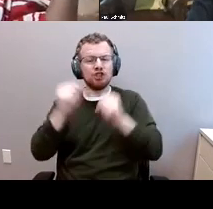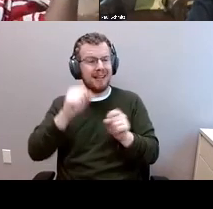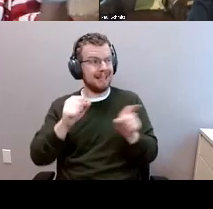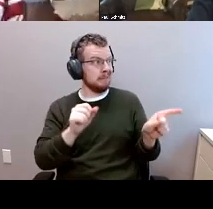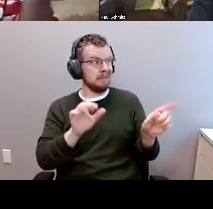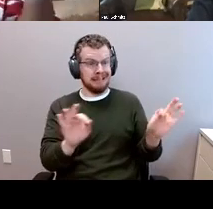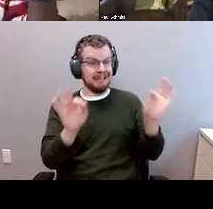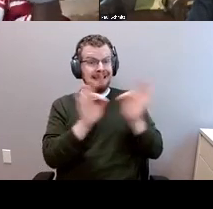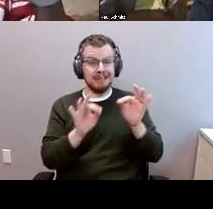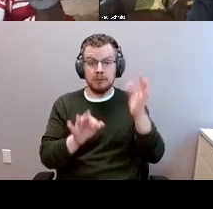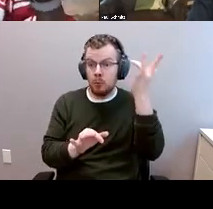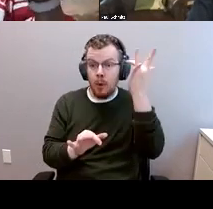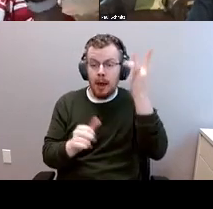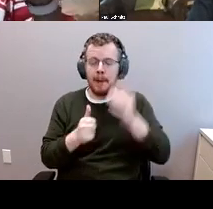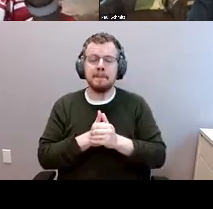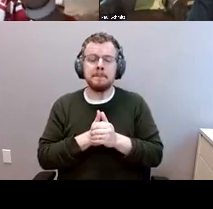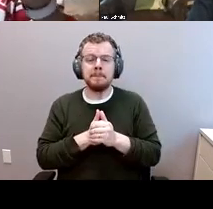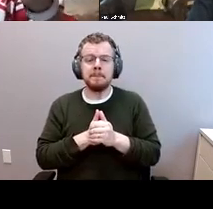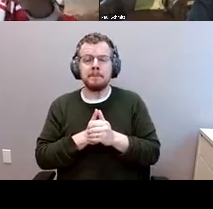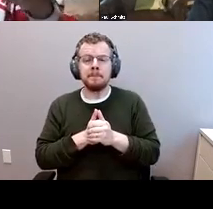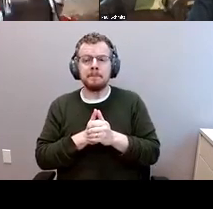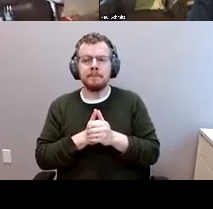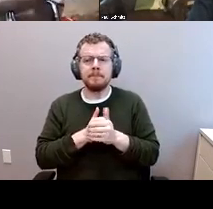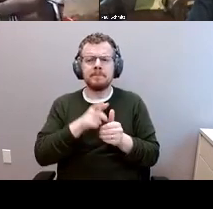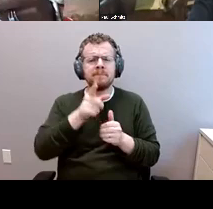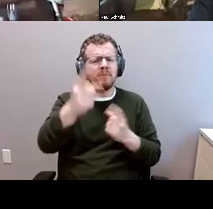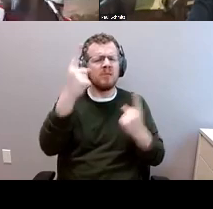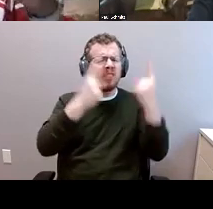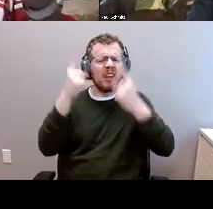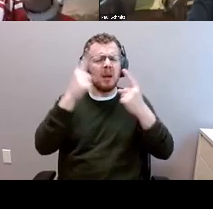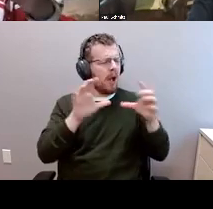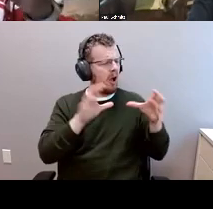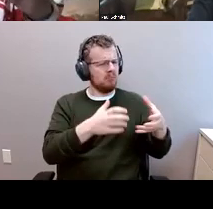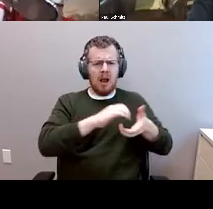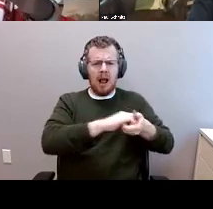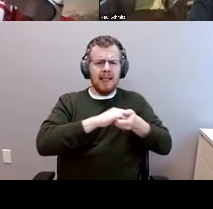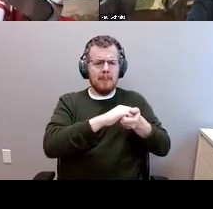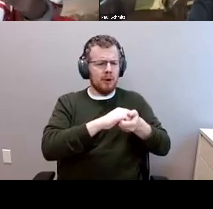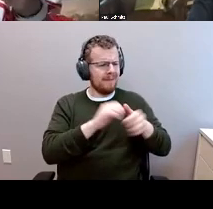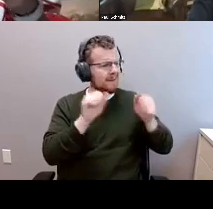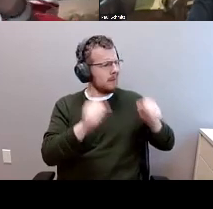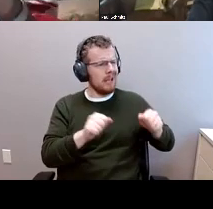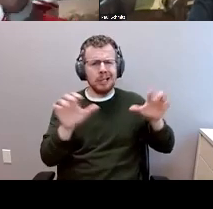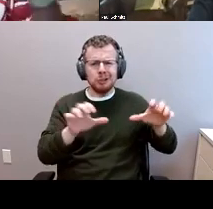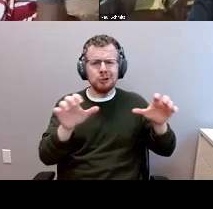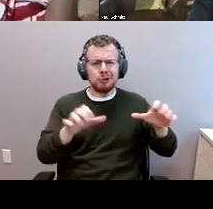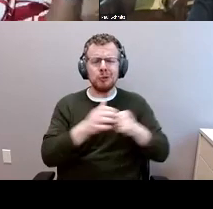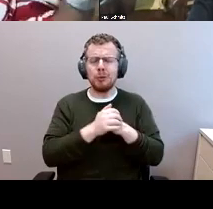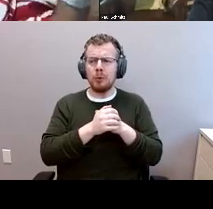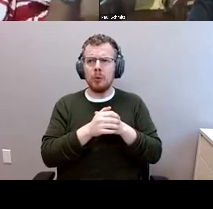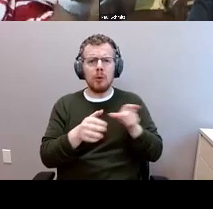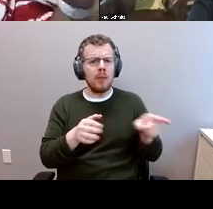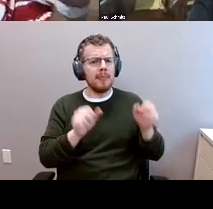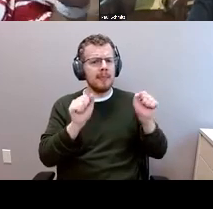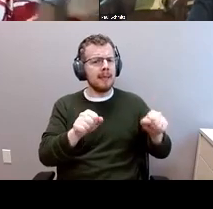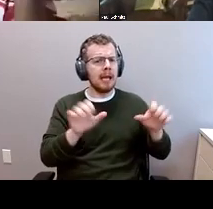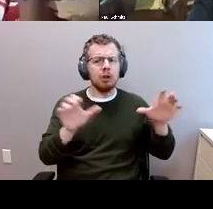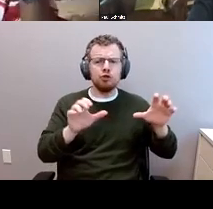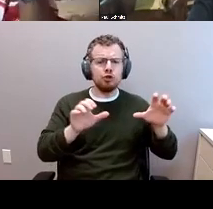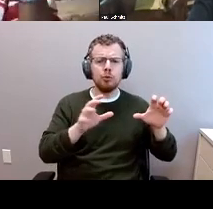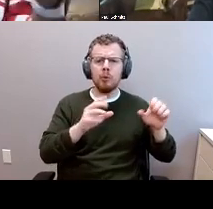is because when you think about what a collaborative can do, and particularly what a collaborative can do in response